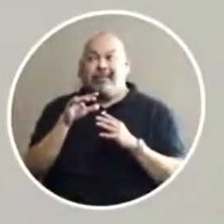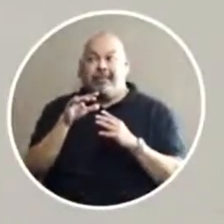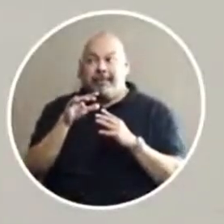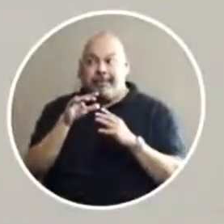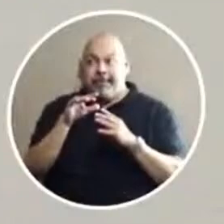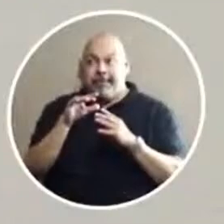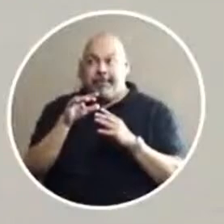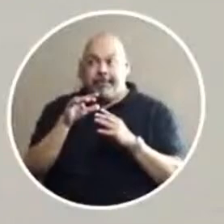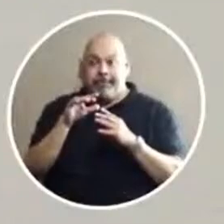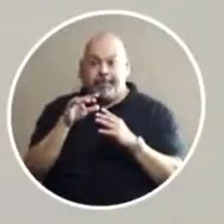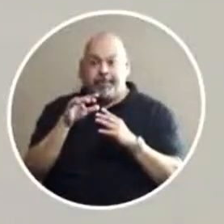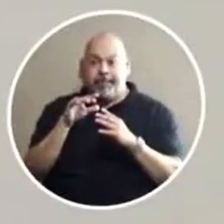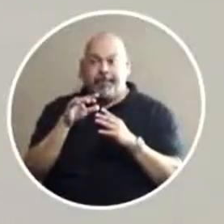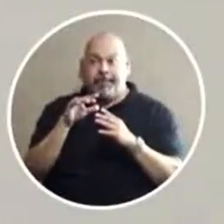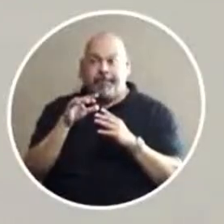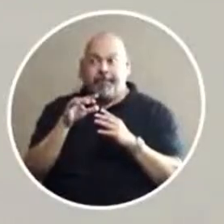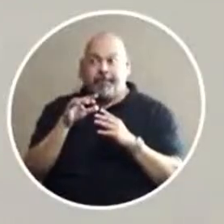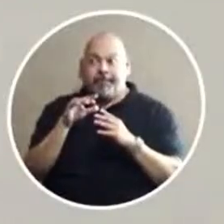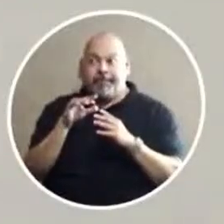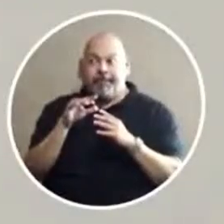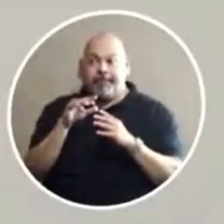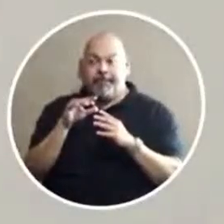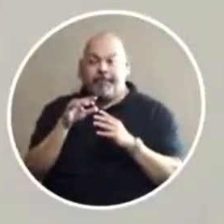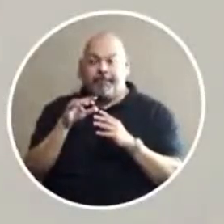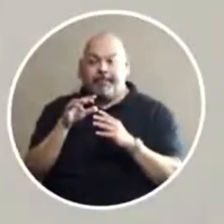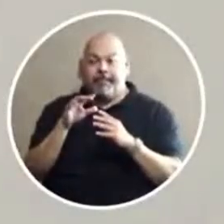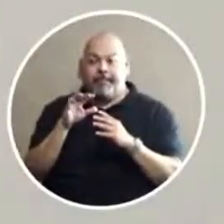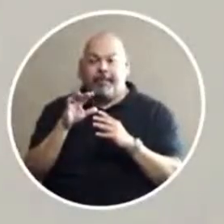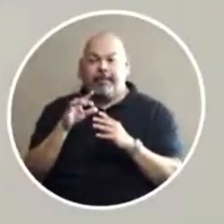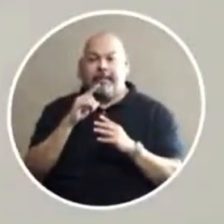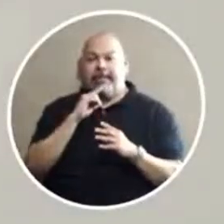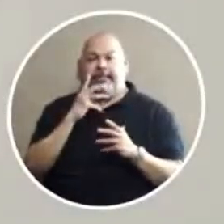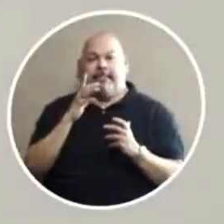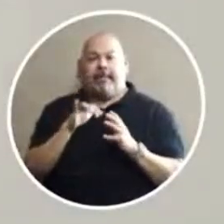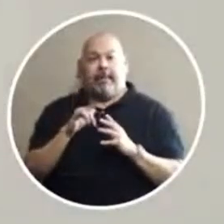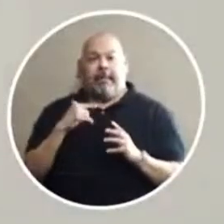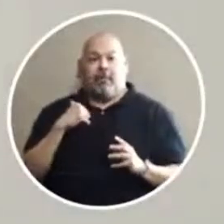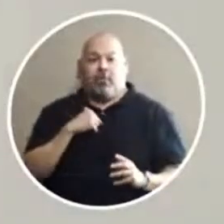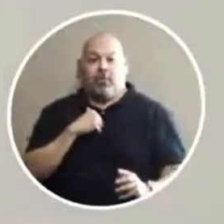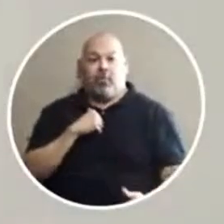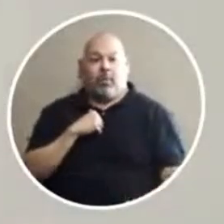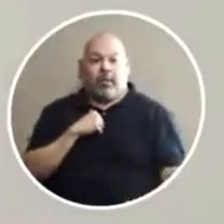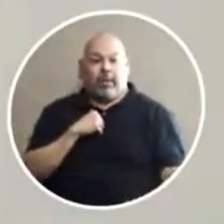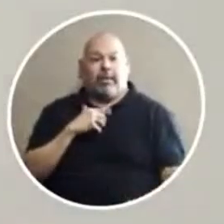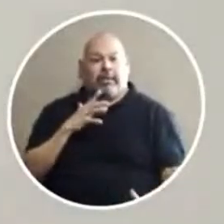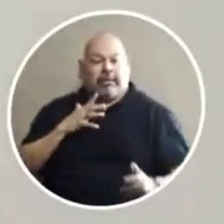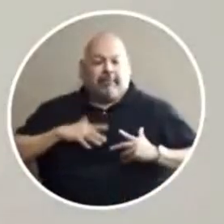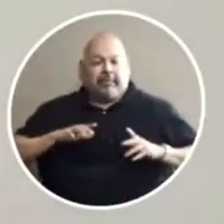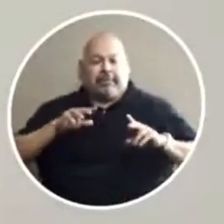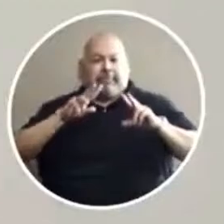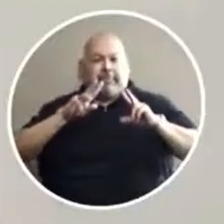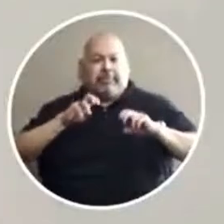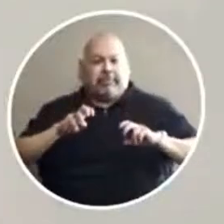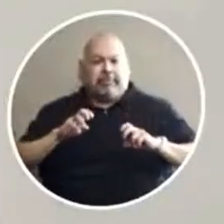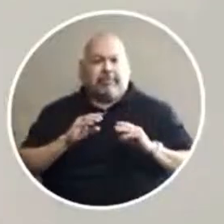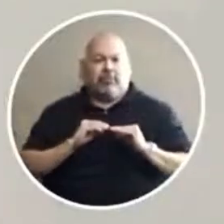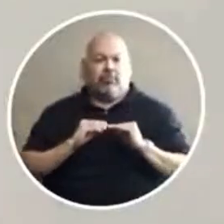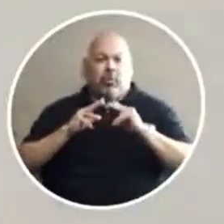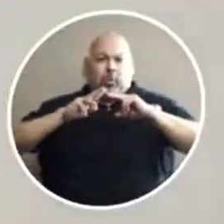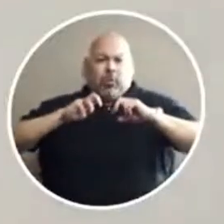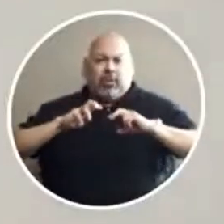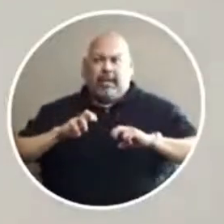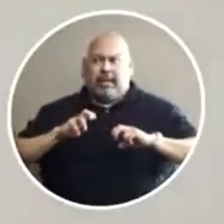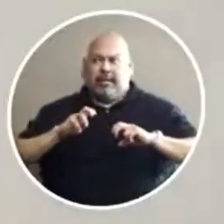get it closer, okay. Is that better? So I mentioned that we did an analysis, and we're doing more